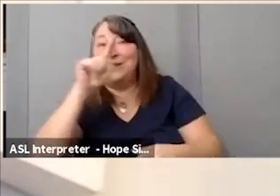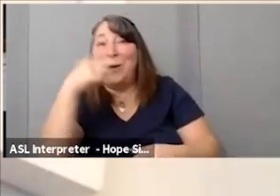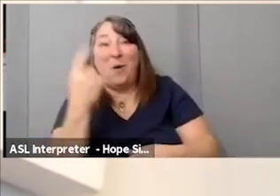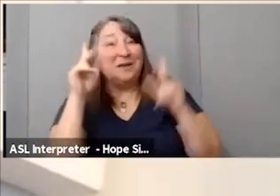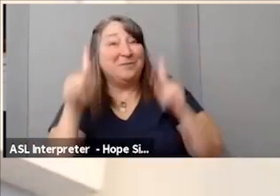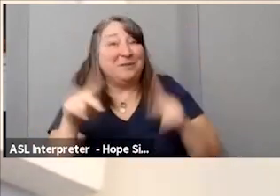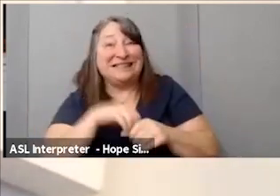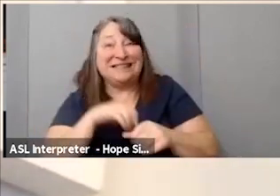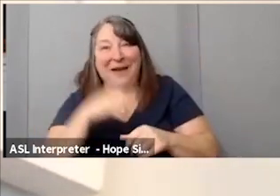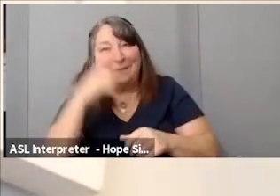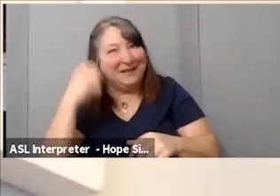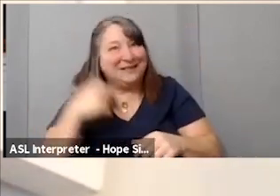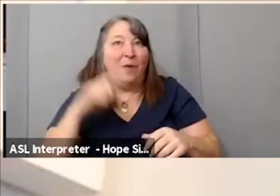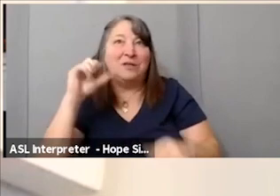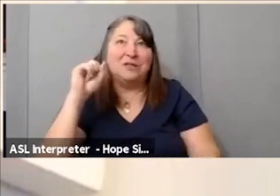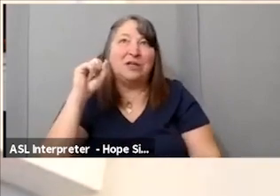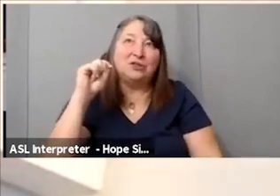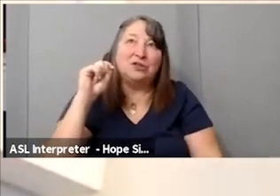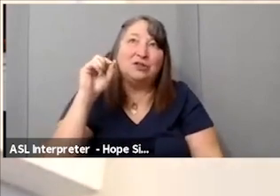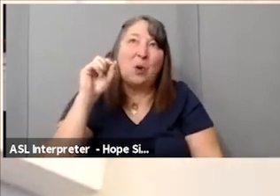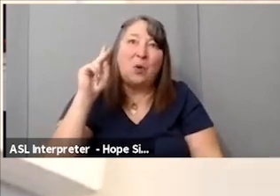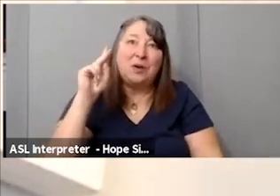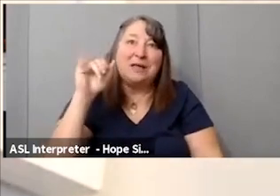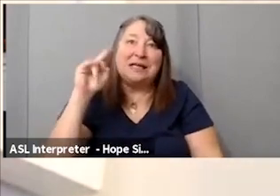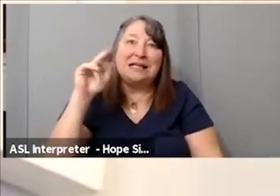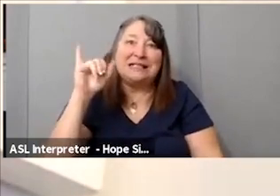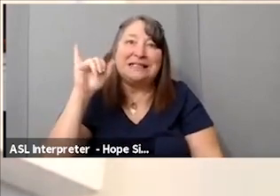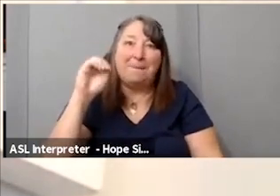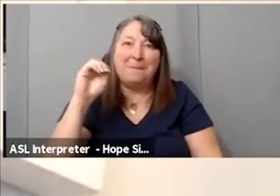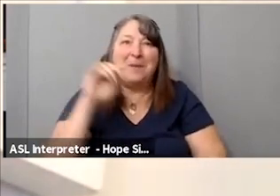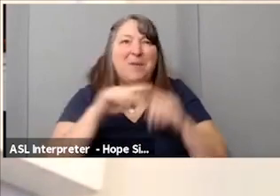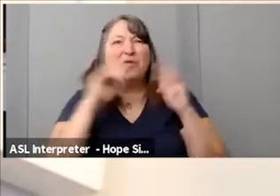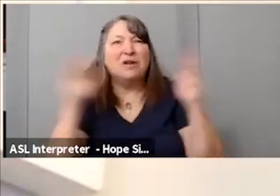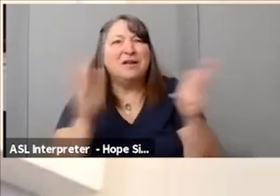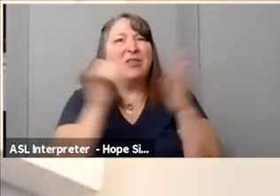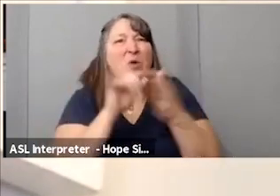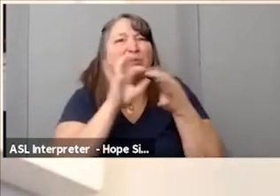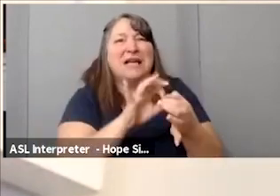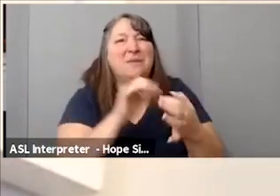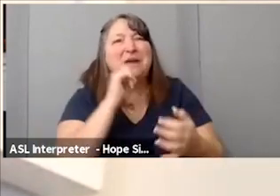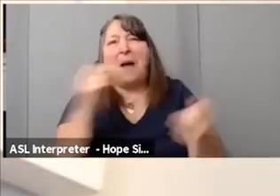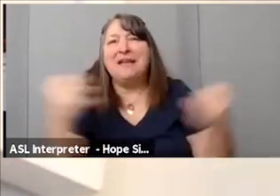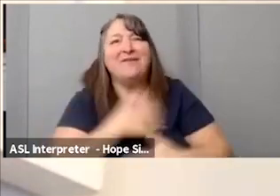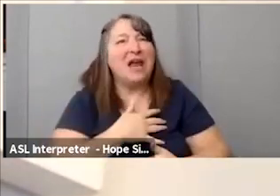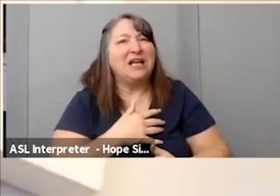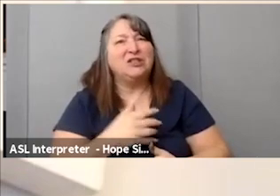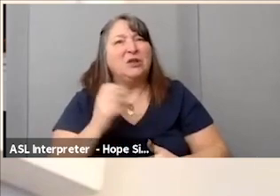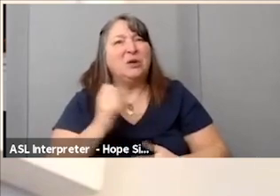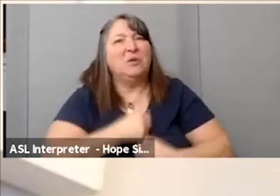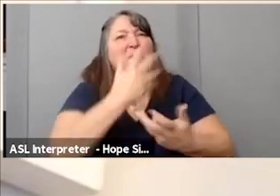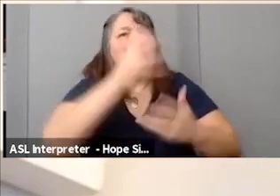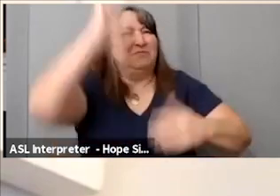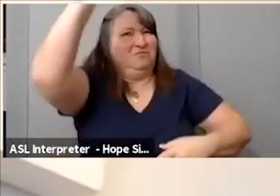tokenism, and really, but fostering those relationships and not being afraid to speak up, not being afraid to say, I